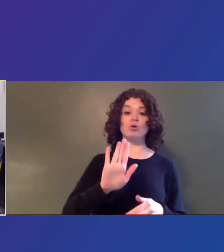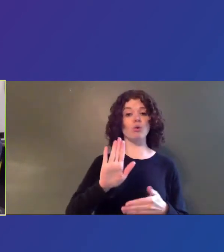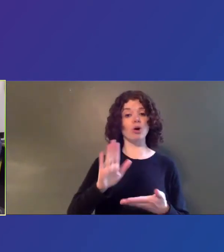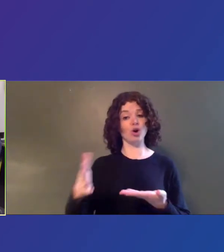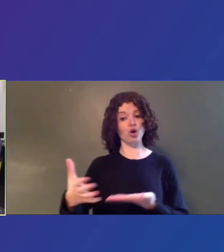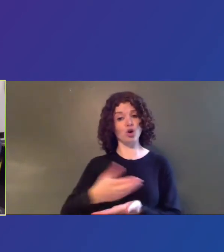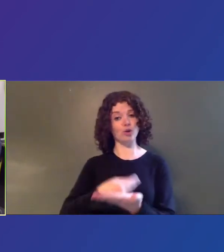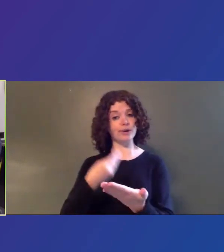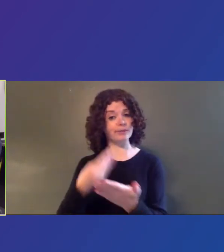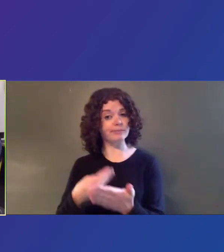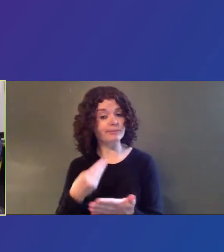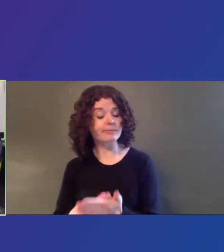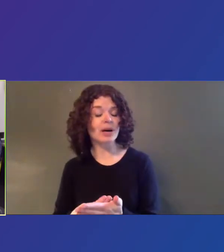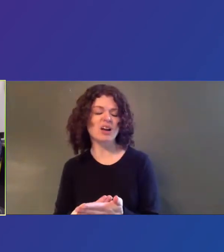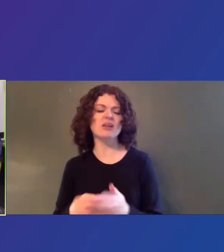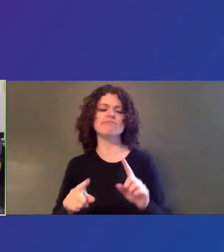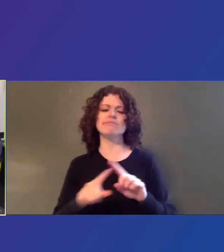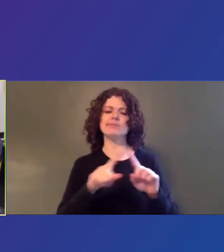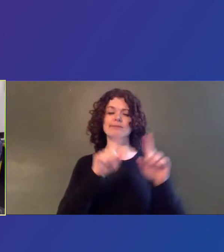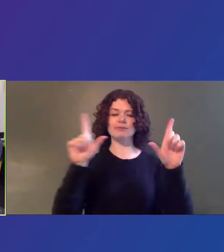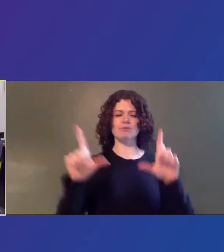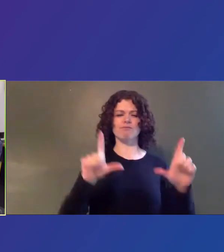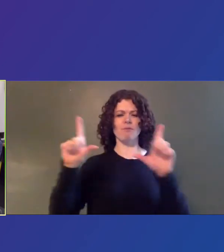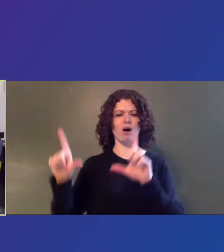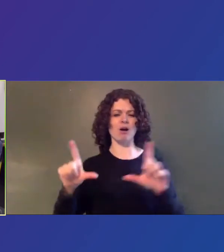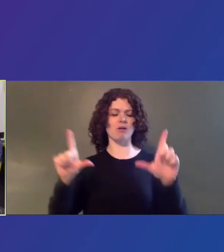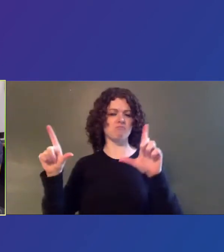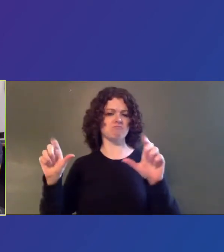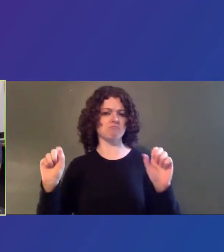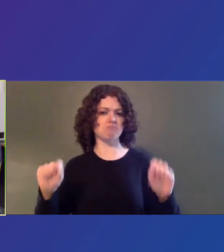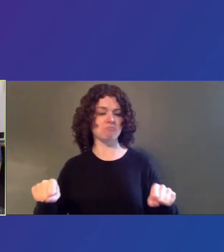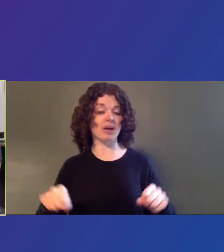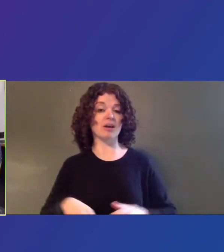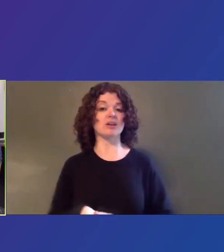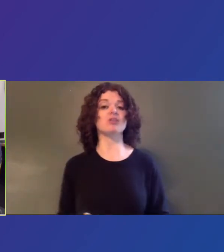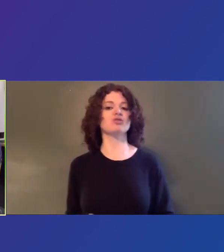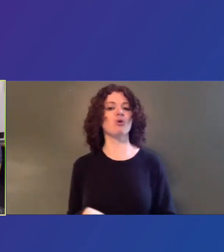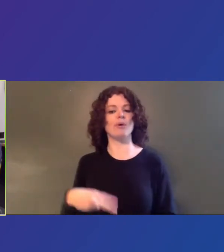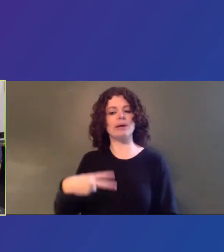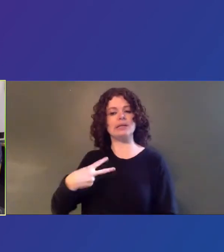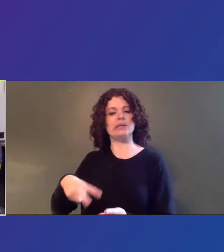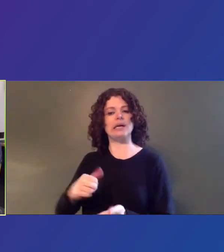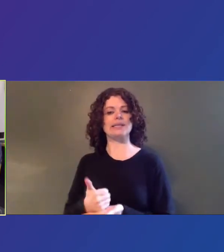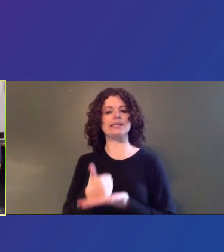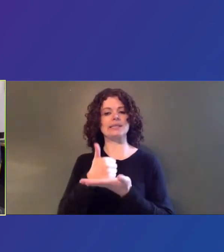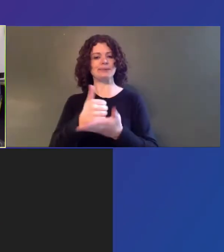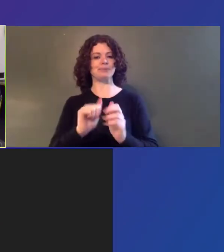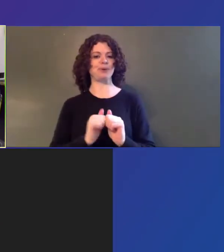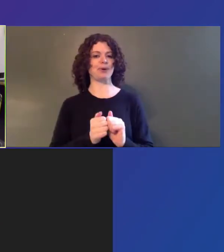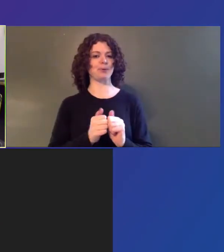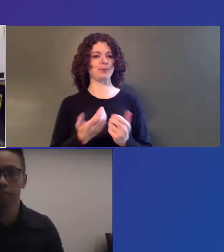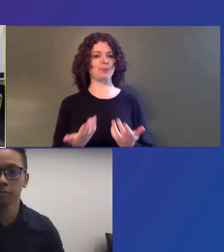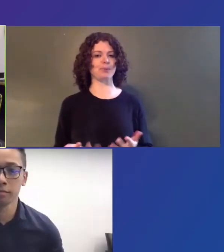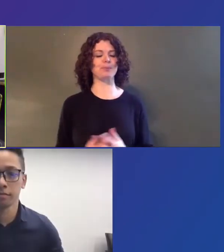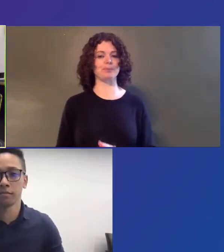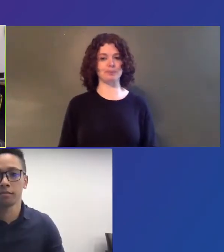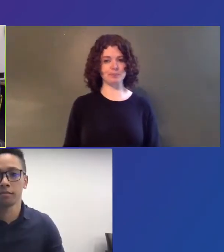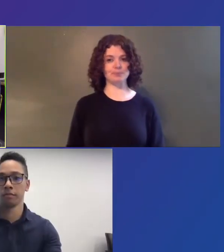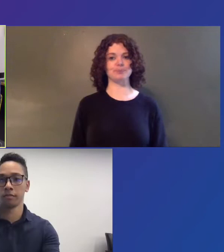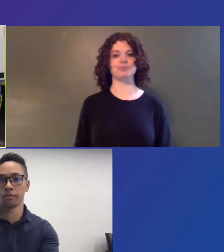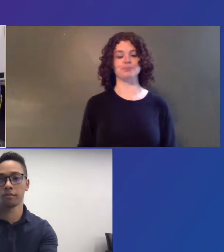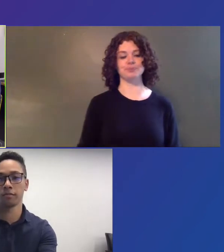it. And how has dance supported that, encouraged that in your own lives? Maxine